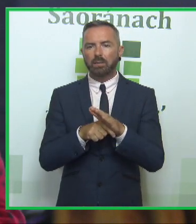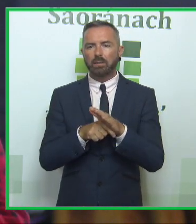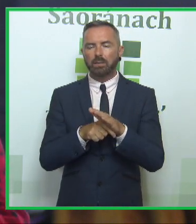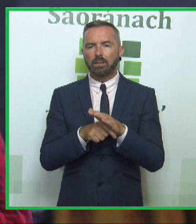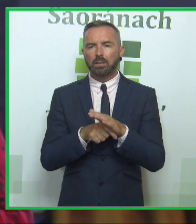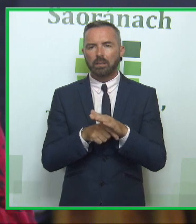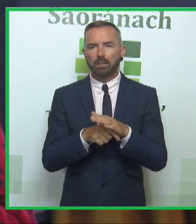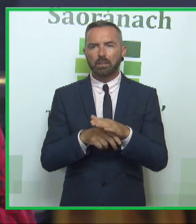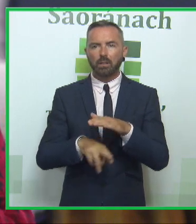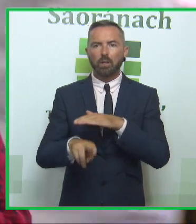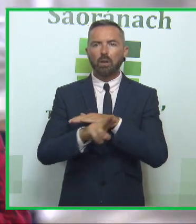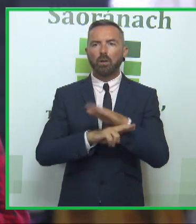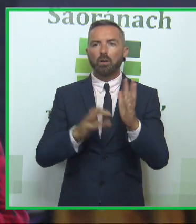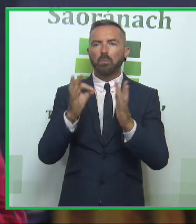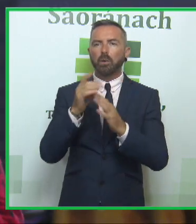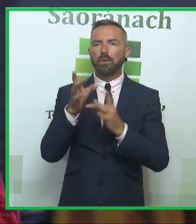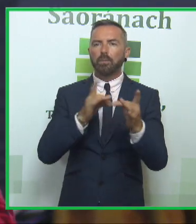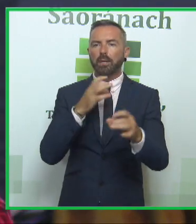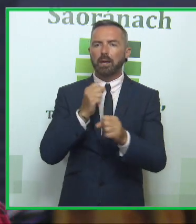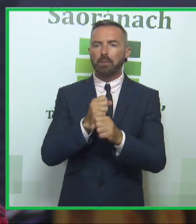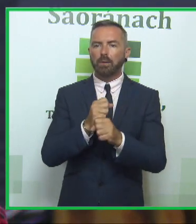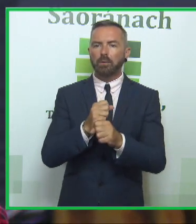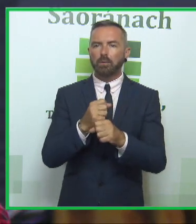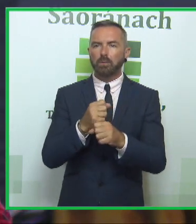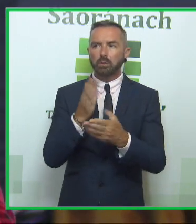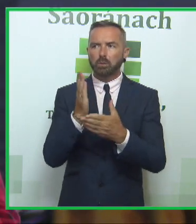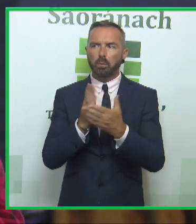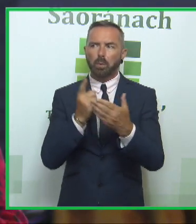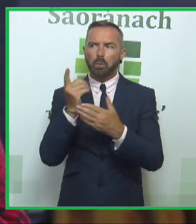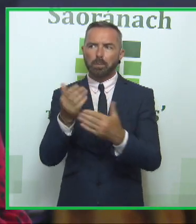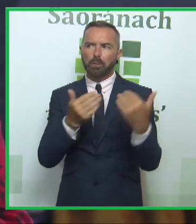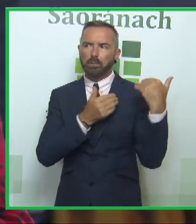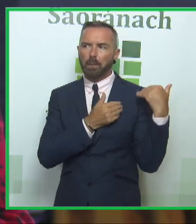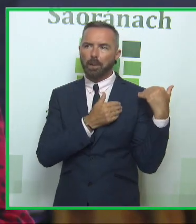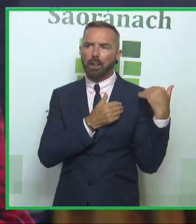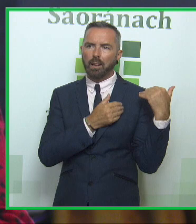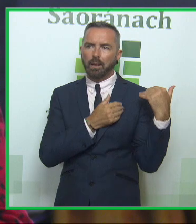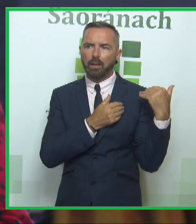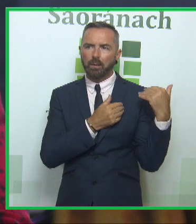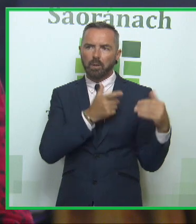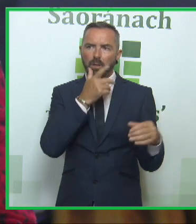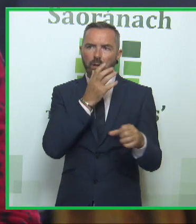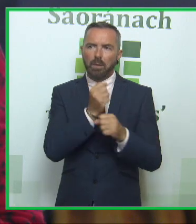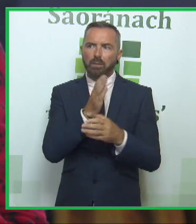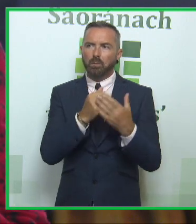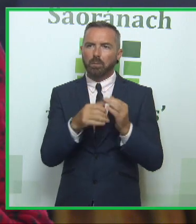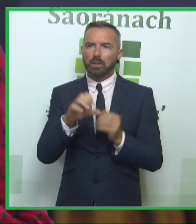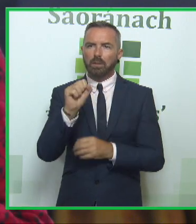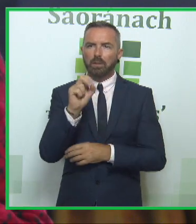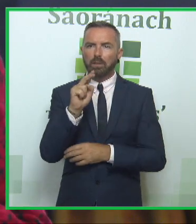of, the point was made that the book has to stop with somebody. So we're talking about something maybe at a sub-cabinet